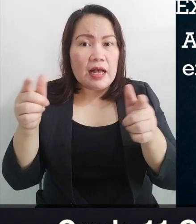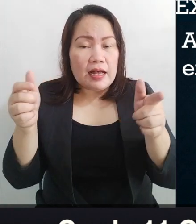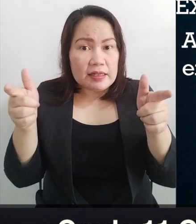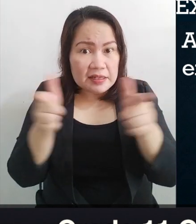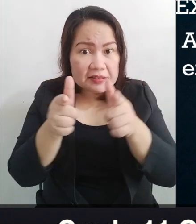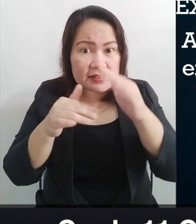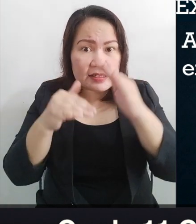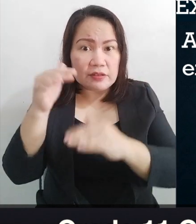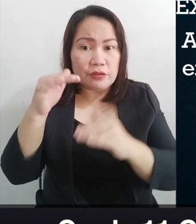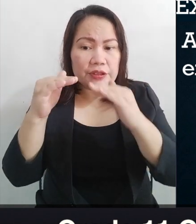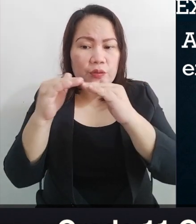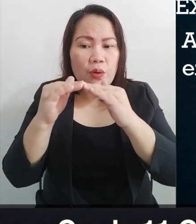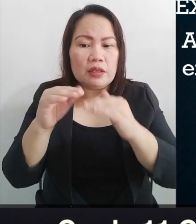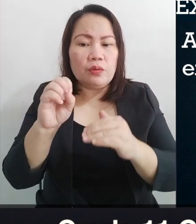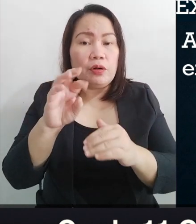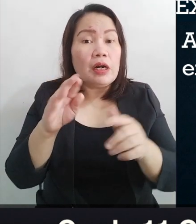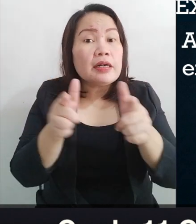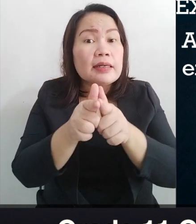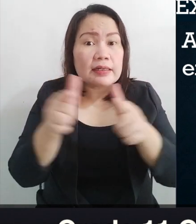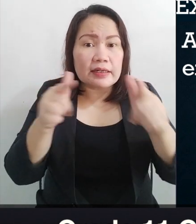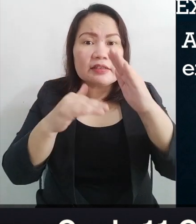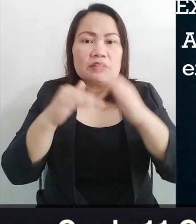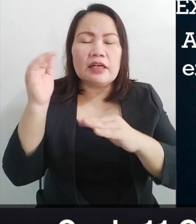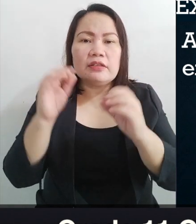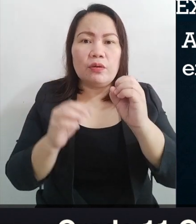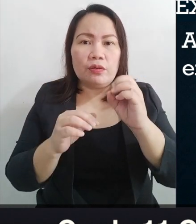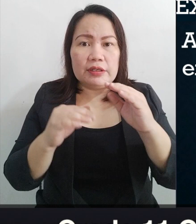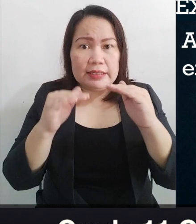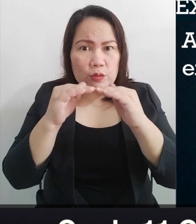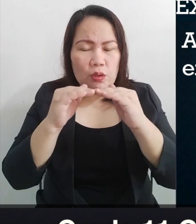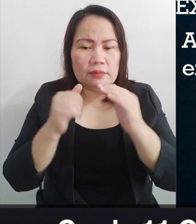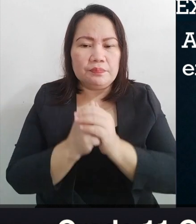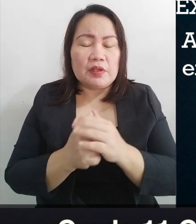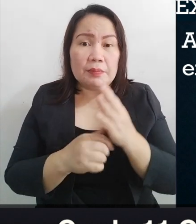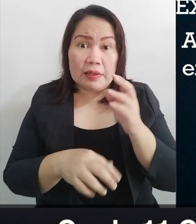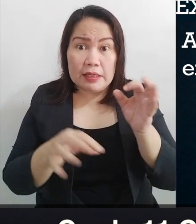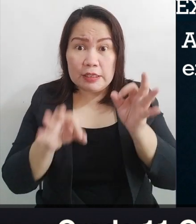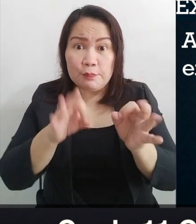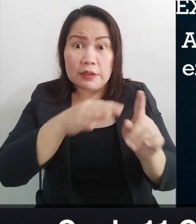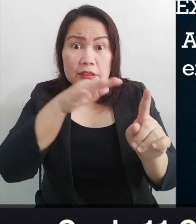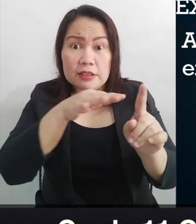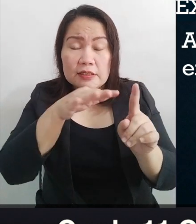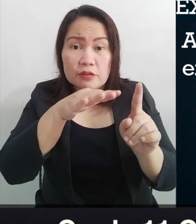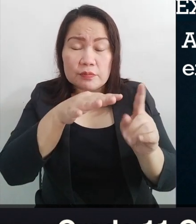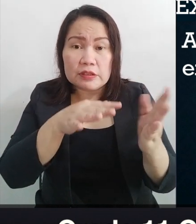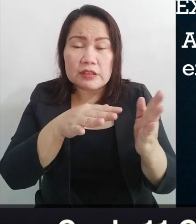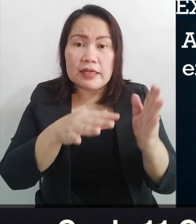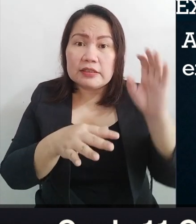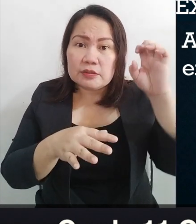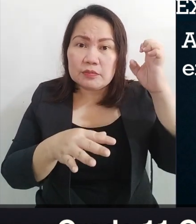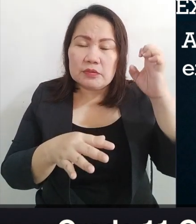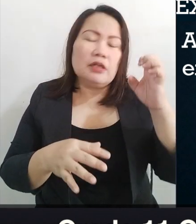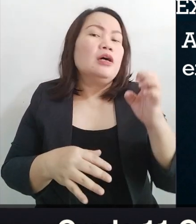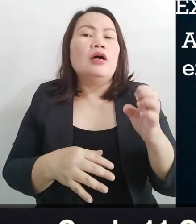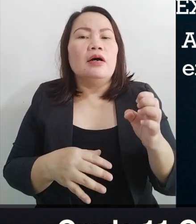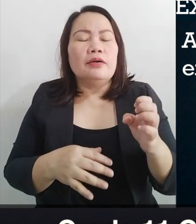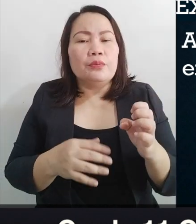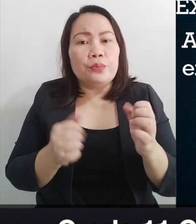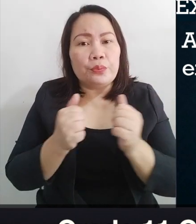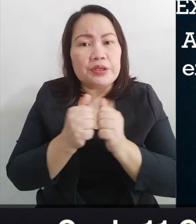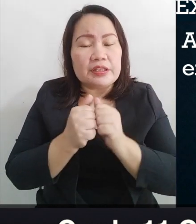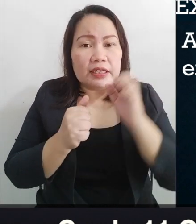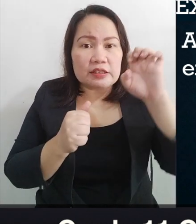or equal, greater than or equal. So, kapag nakita natin yung mga symbols na yan with